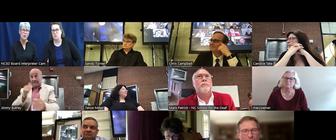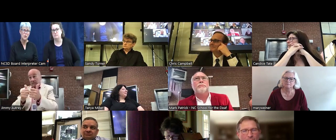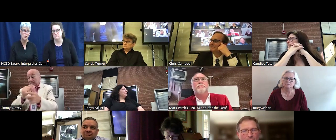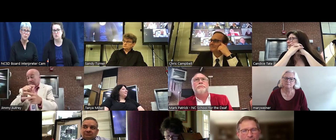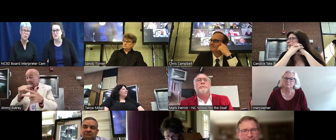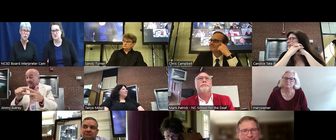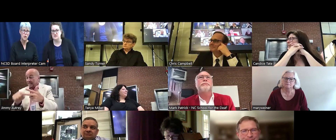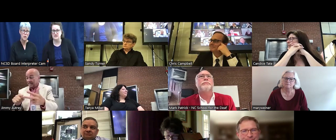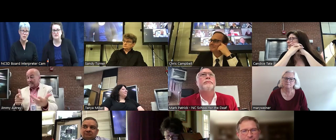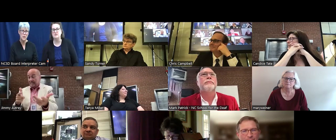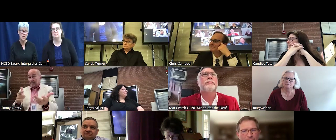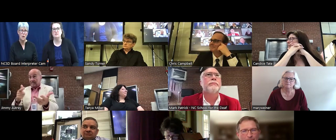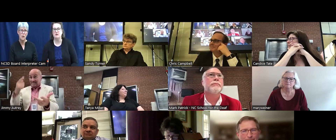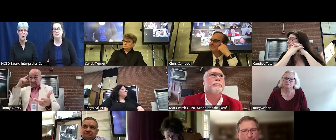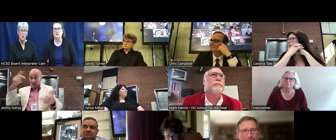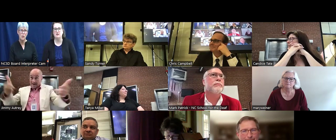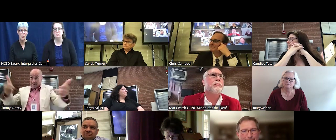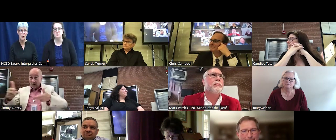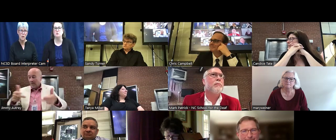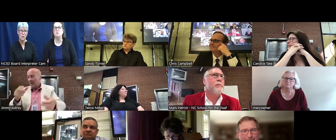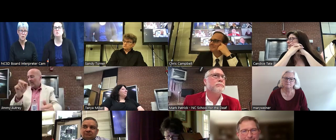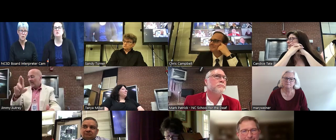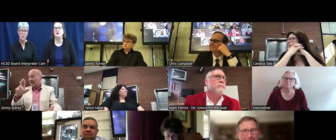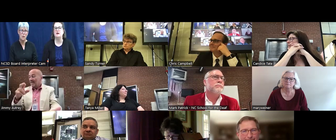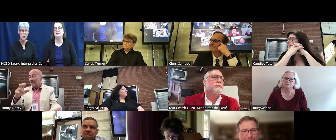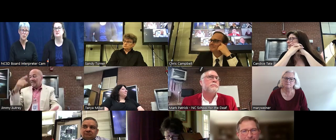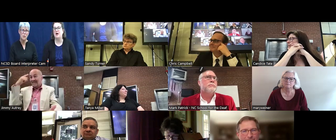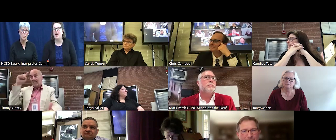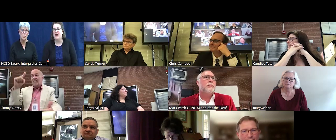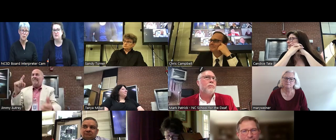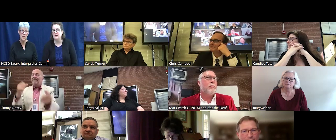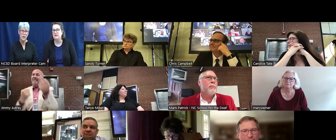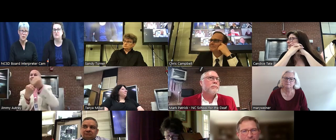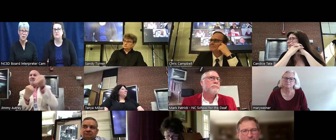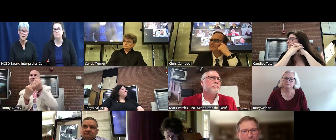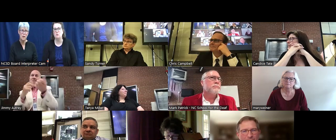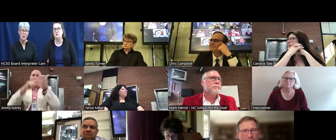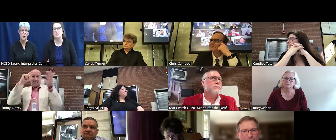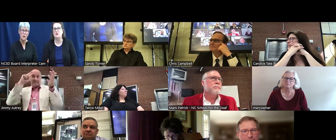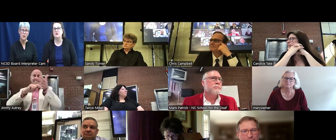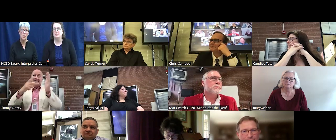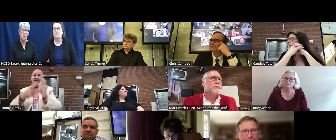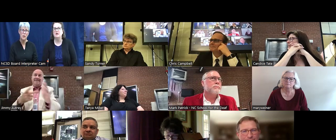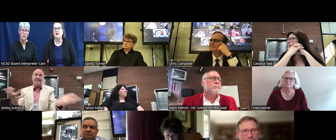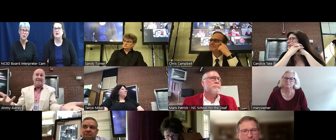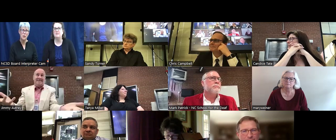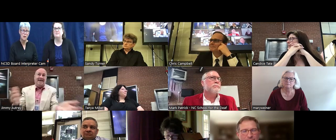or Board of Trustees of which school is hiring for